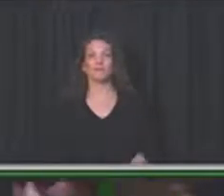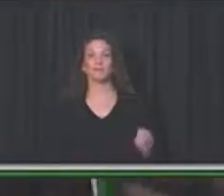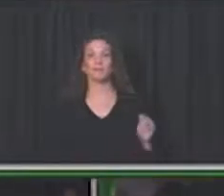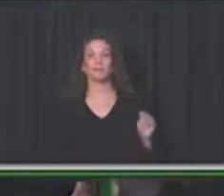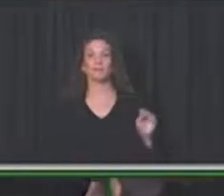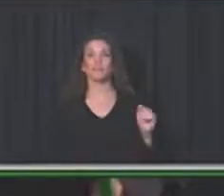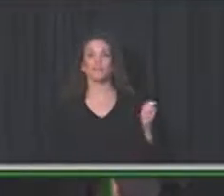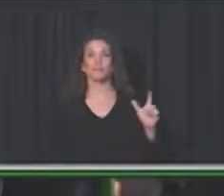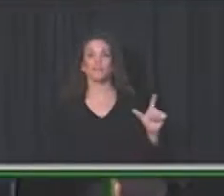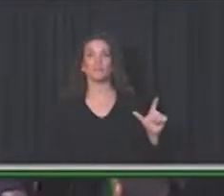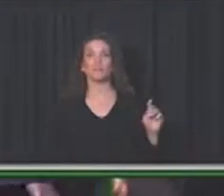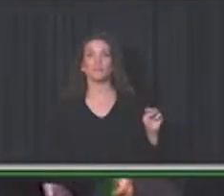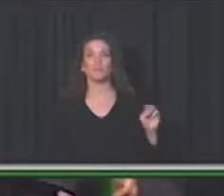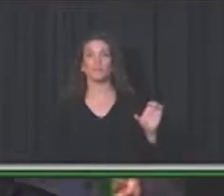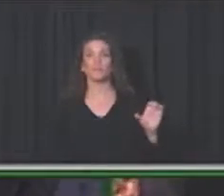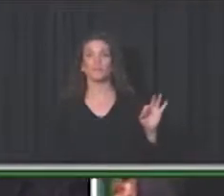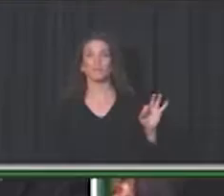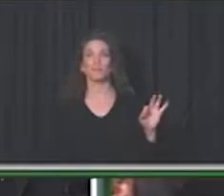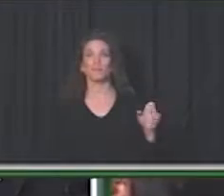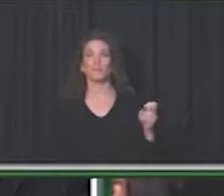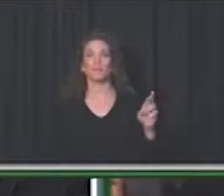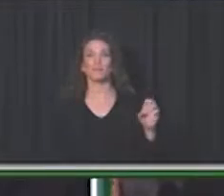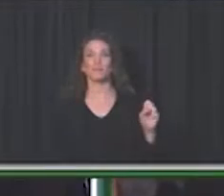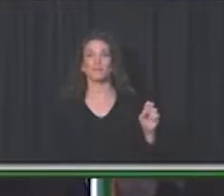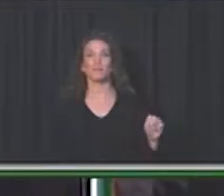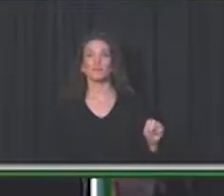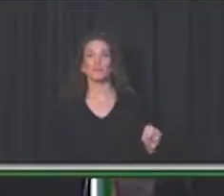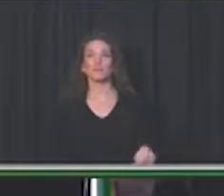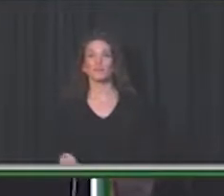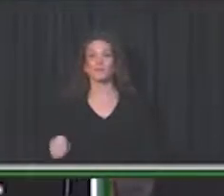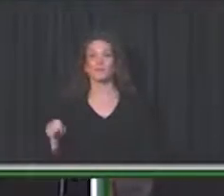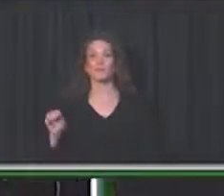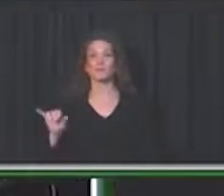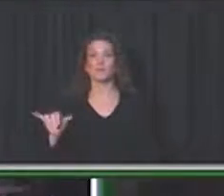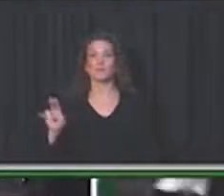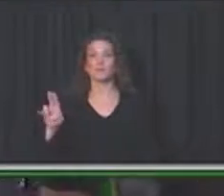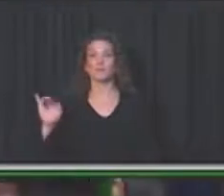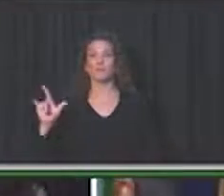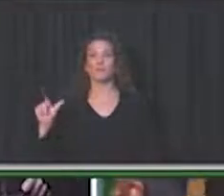Michael McPherson. Yulia Brugriova.